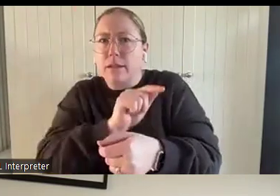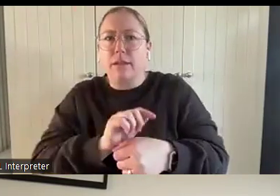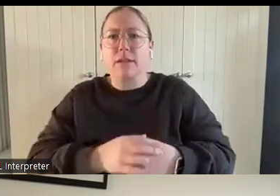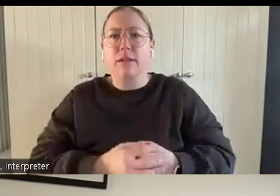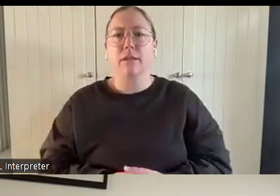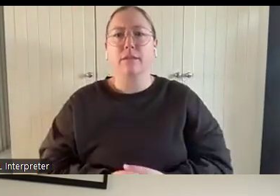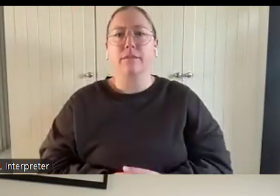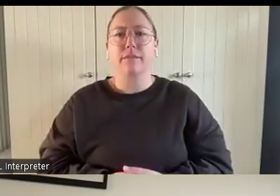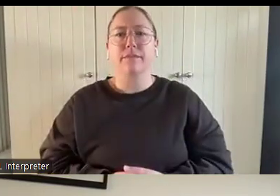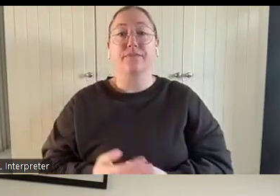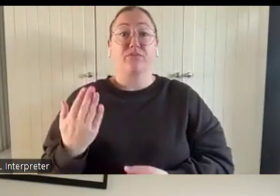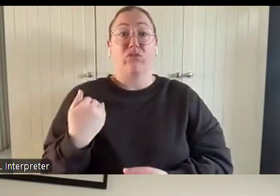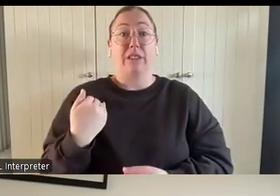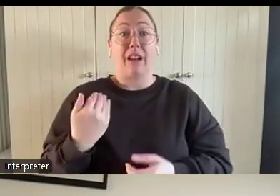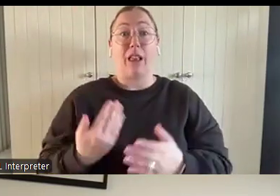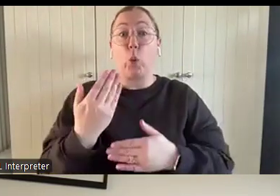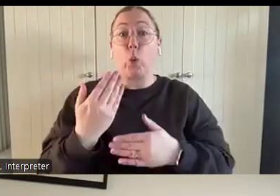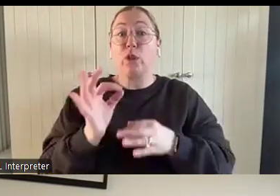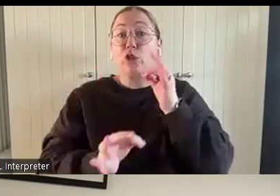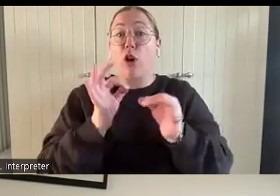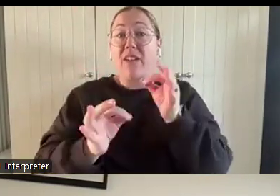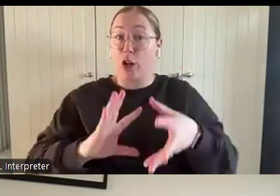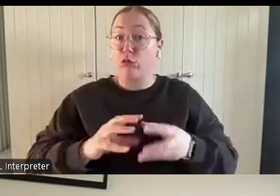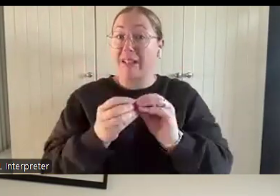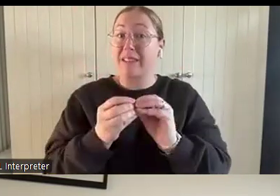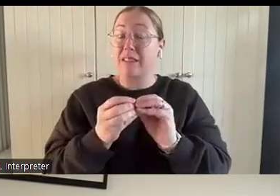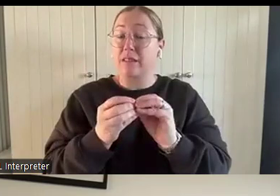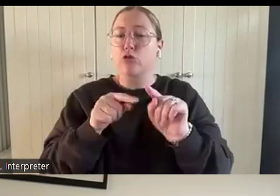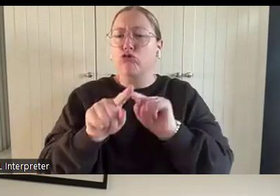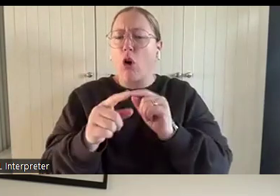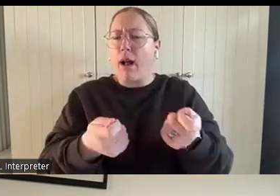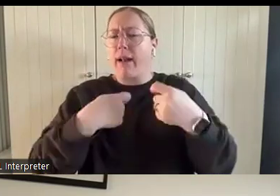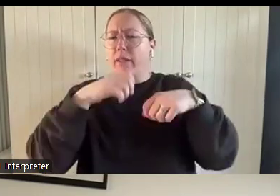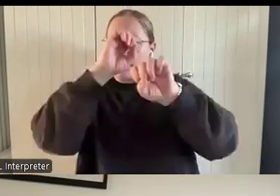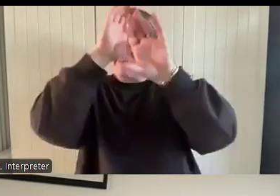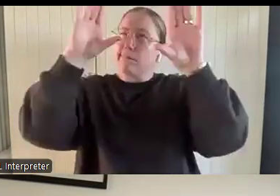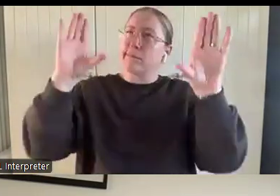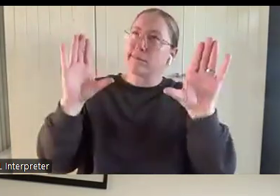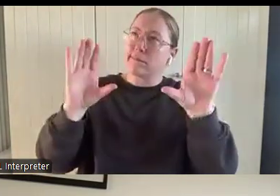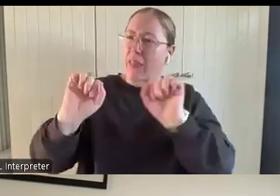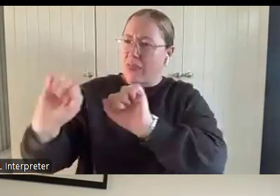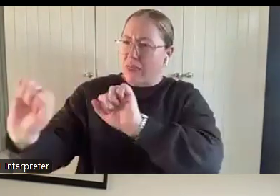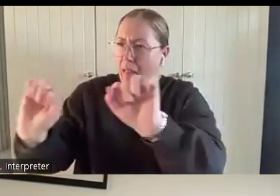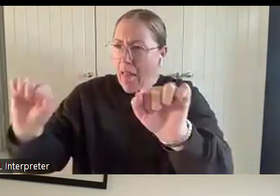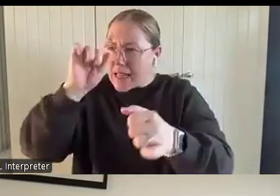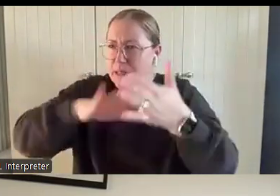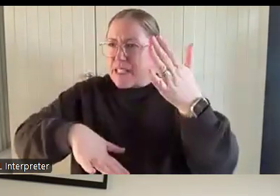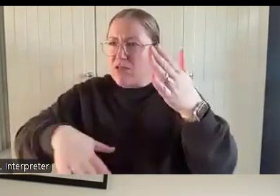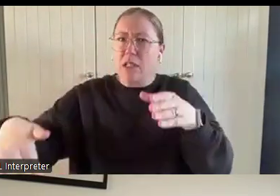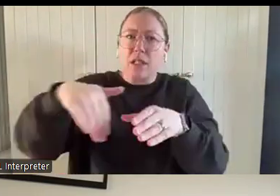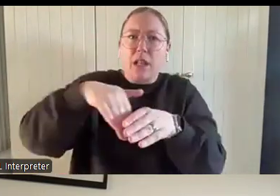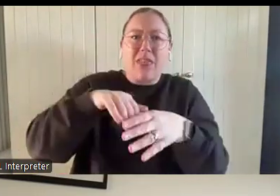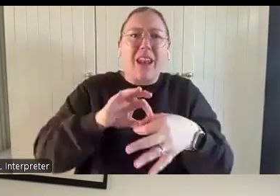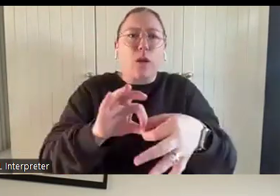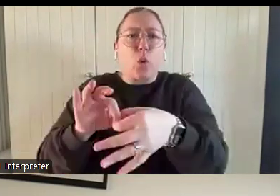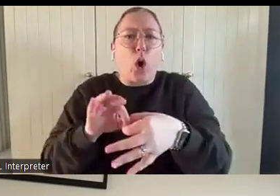new survey aiming to understand people's experience of being involved in the network, what works well, what could